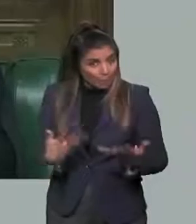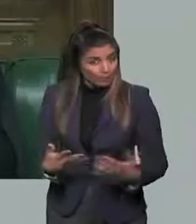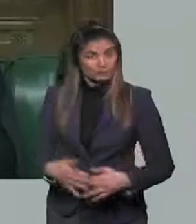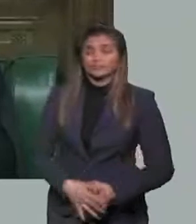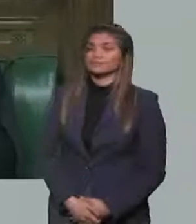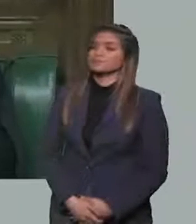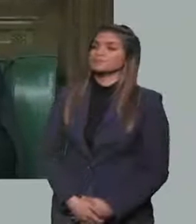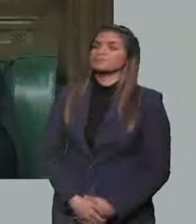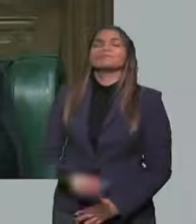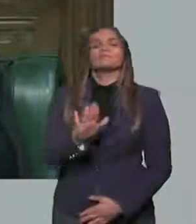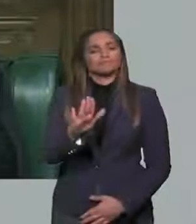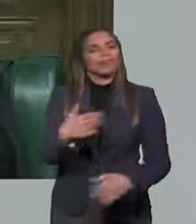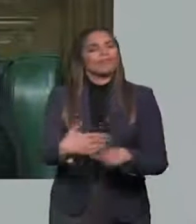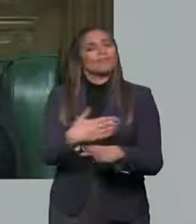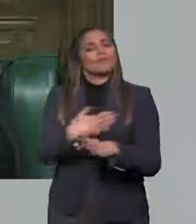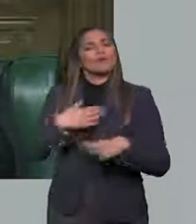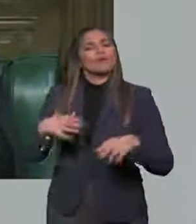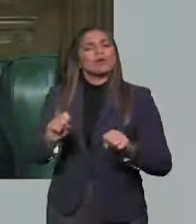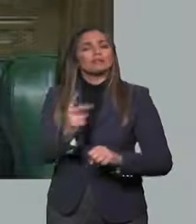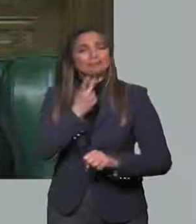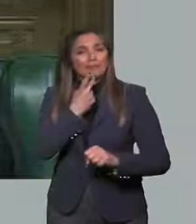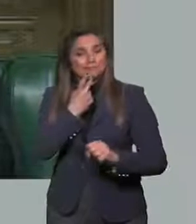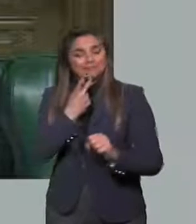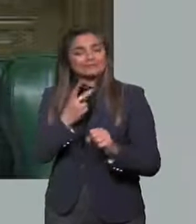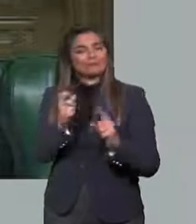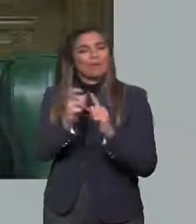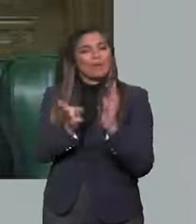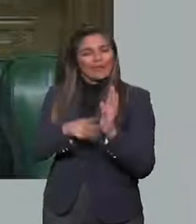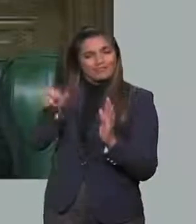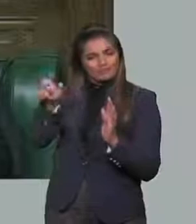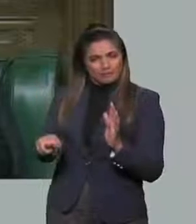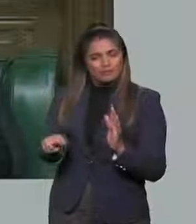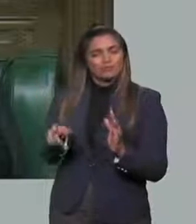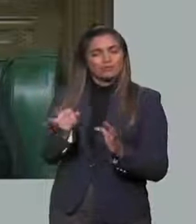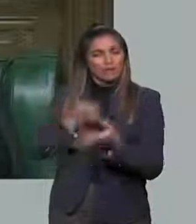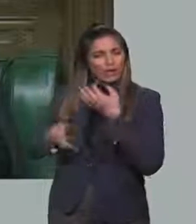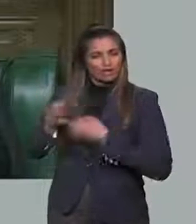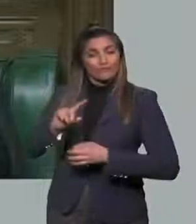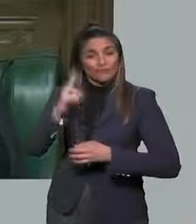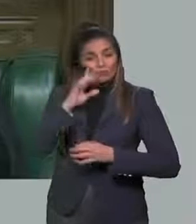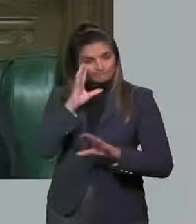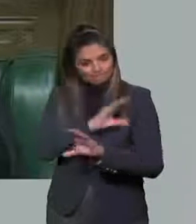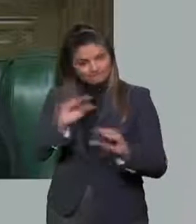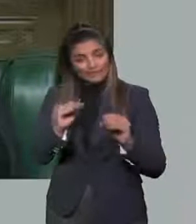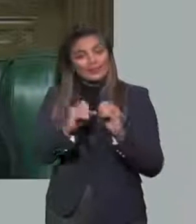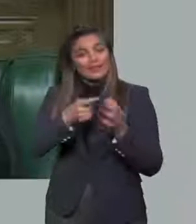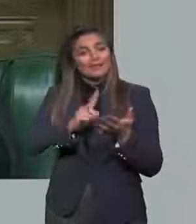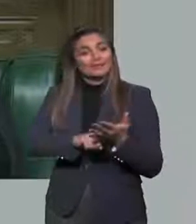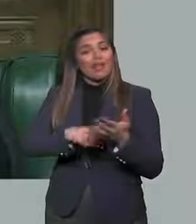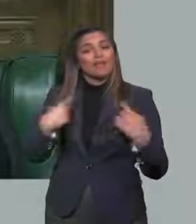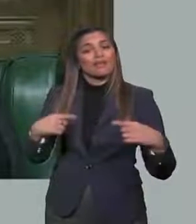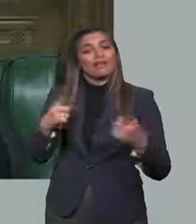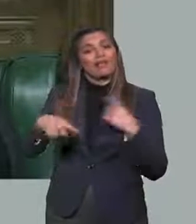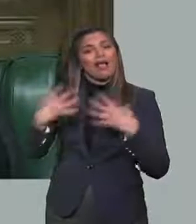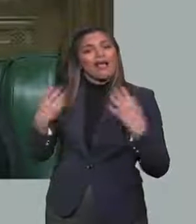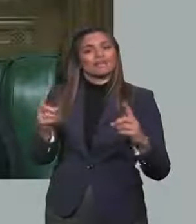Before we come to Deputy Prime Minister's questions, I would like to point out that the British Sign Language interpretation of proceedings is available to watch